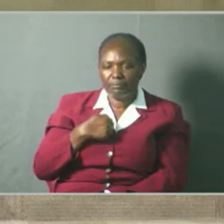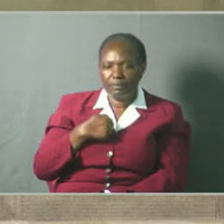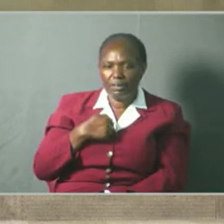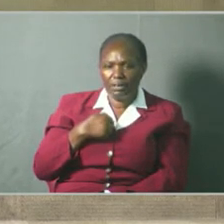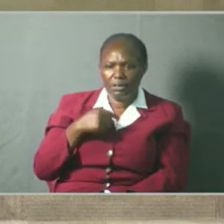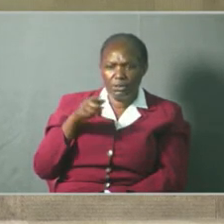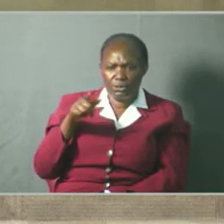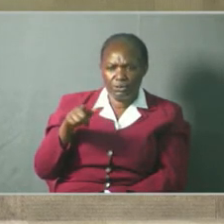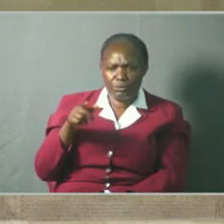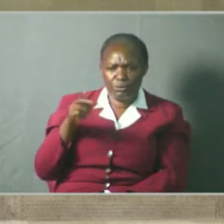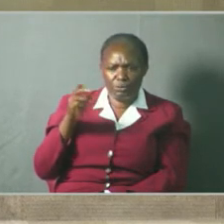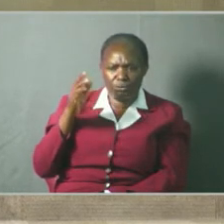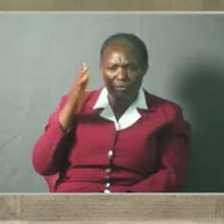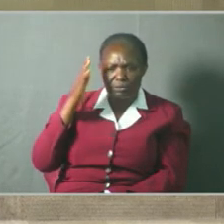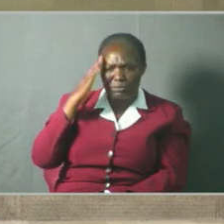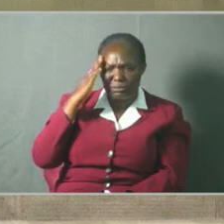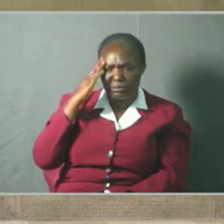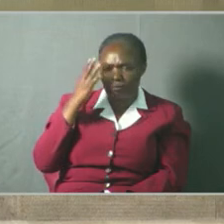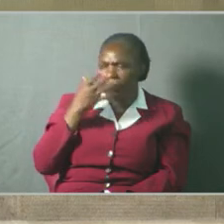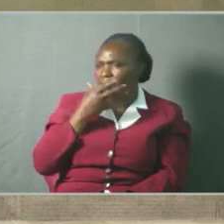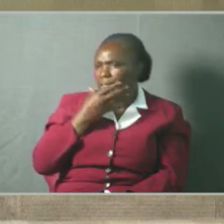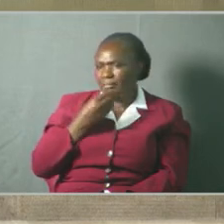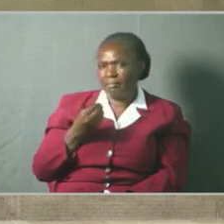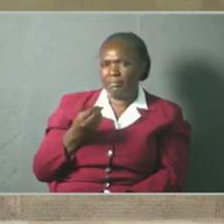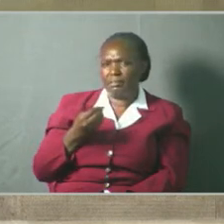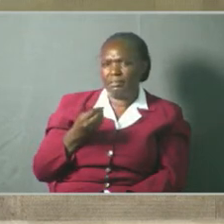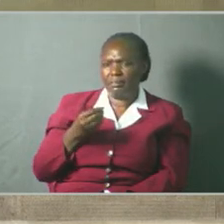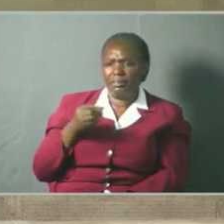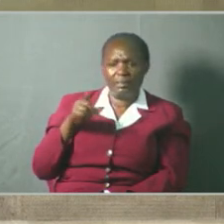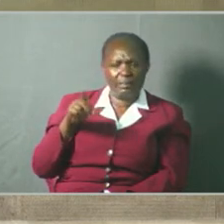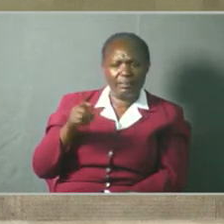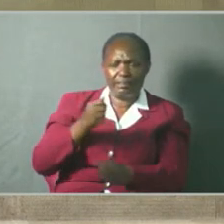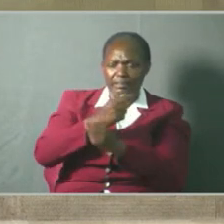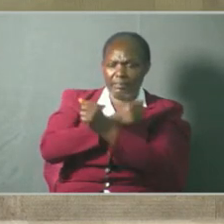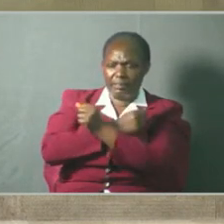father was just your sick. Yeah. She was left this church.